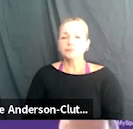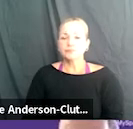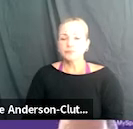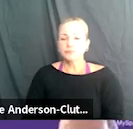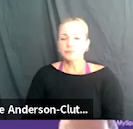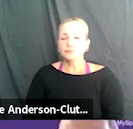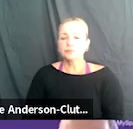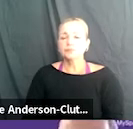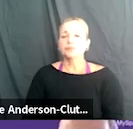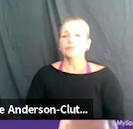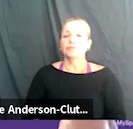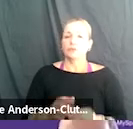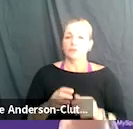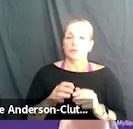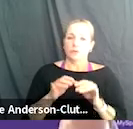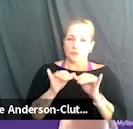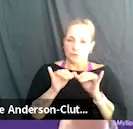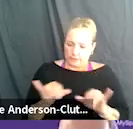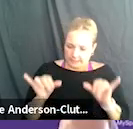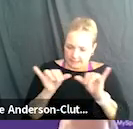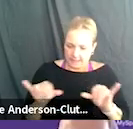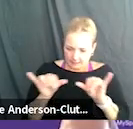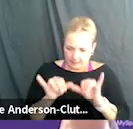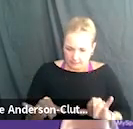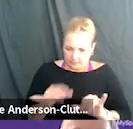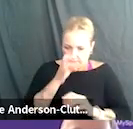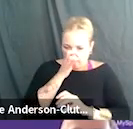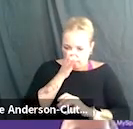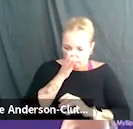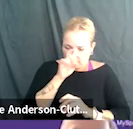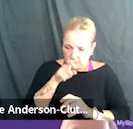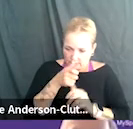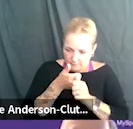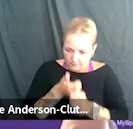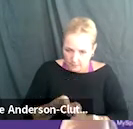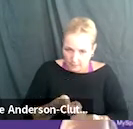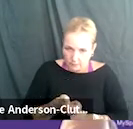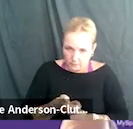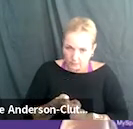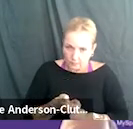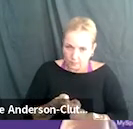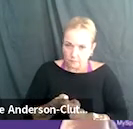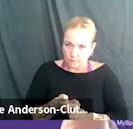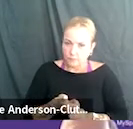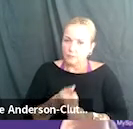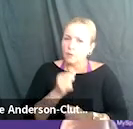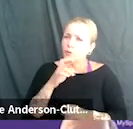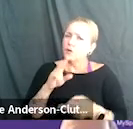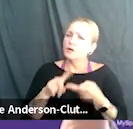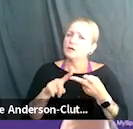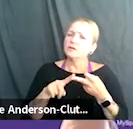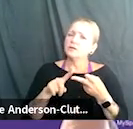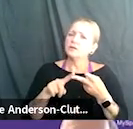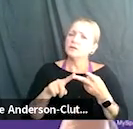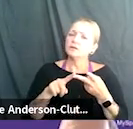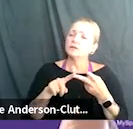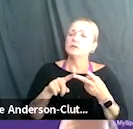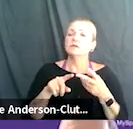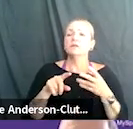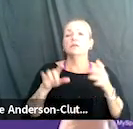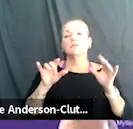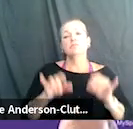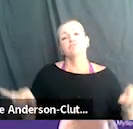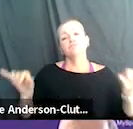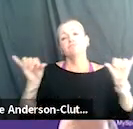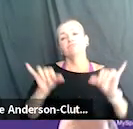adherence to routines or ritualized patterns of verbal or nonverbal behavior? So was it that for some reason a ritual had developed